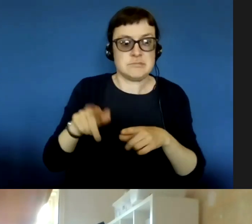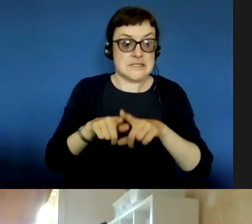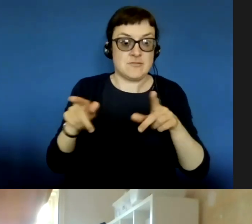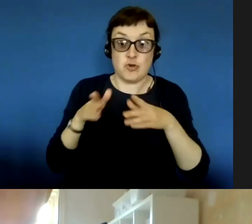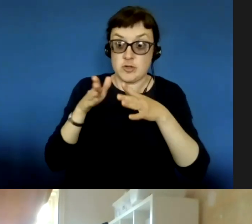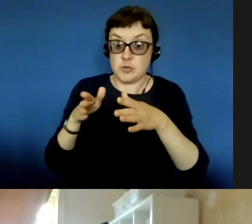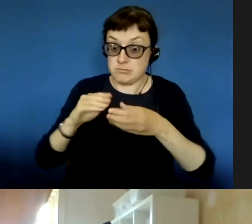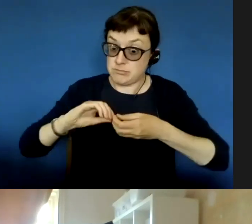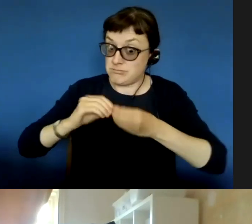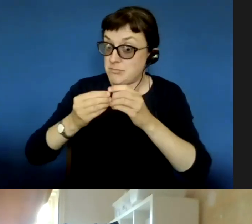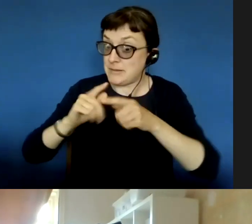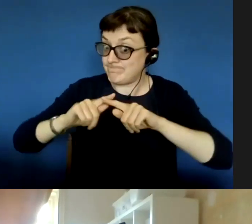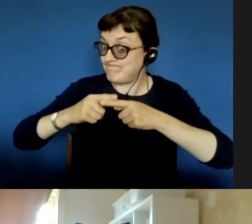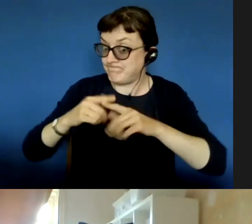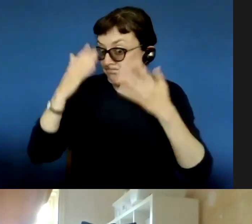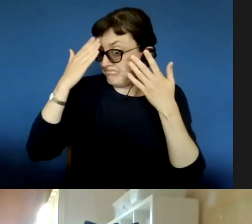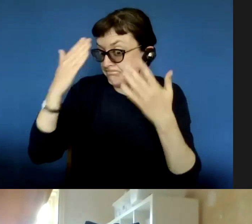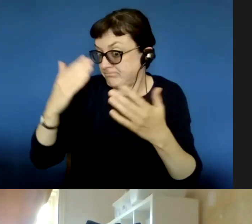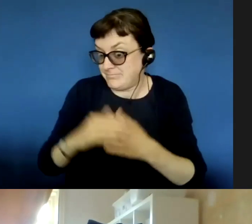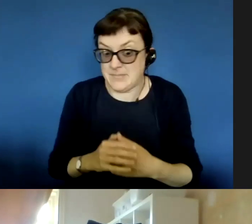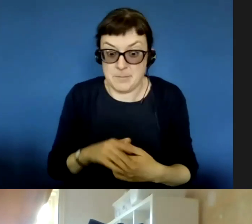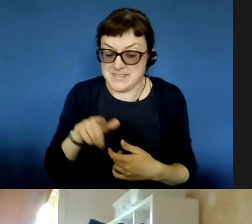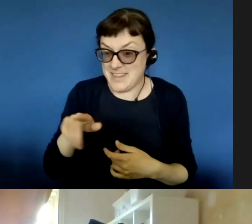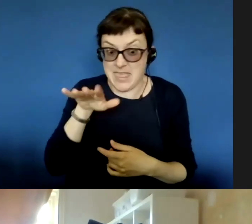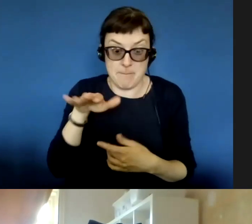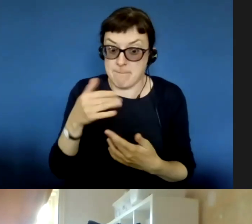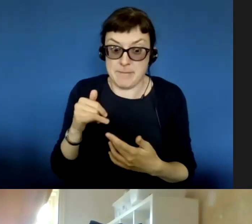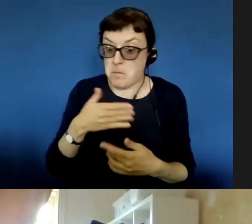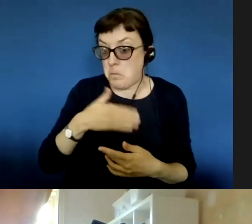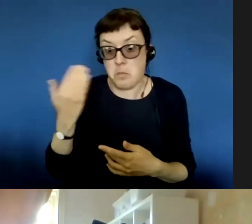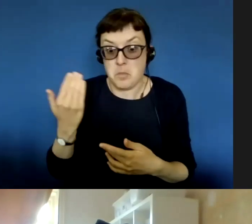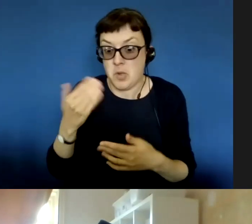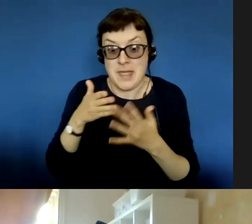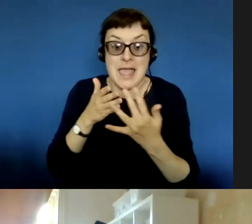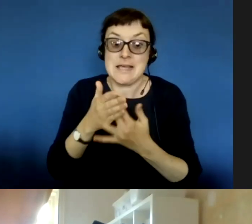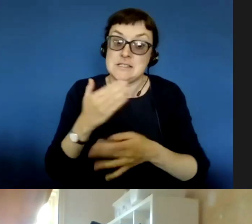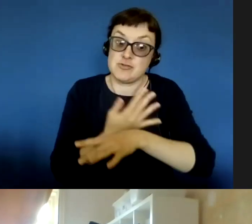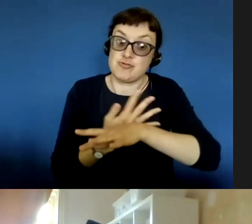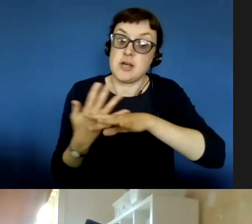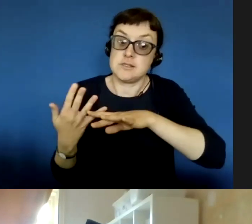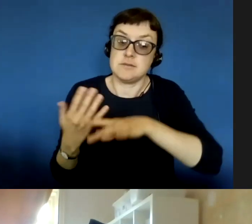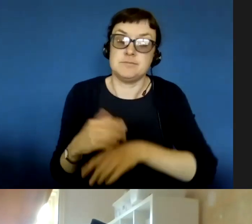have created? You know, because he wouldn't have necessarily had ready access to the same materials.